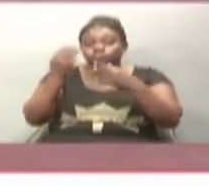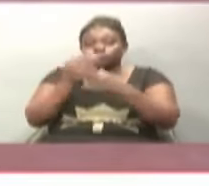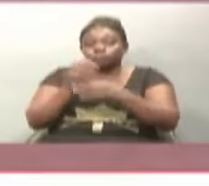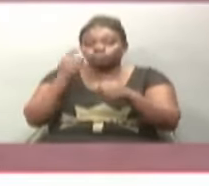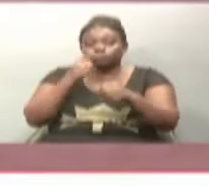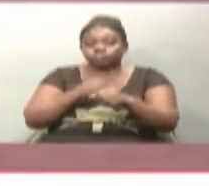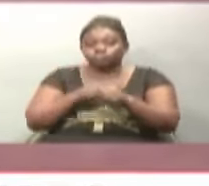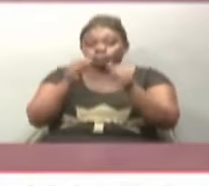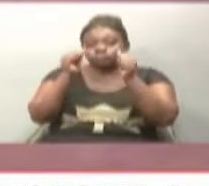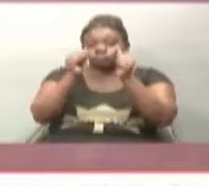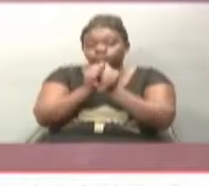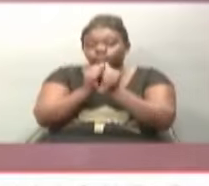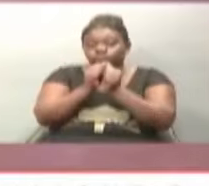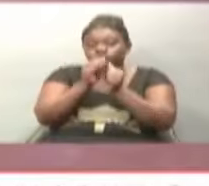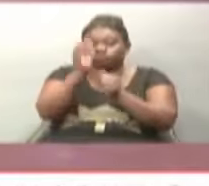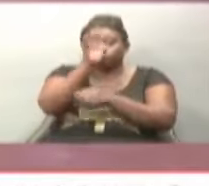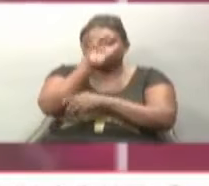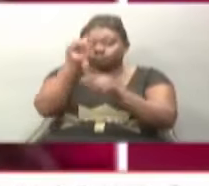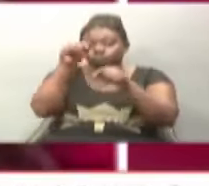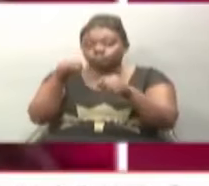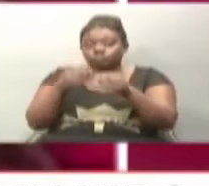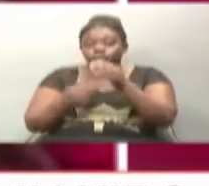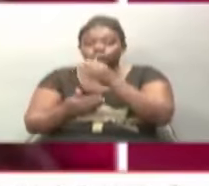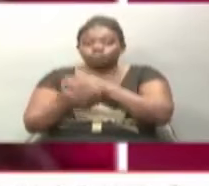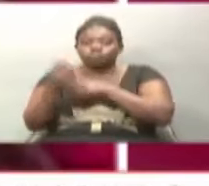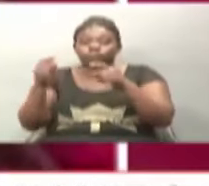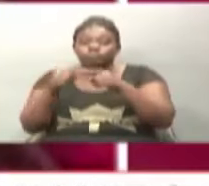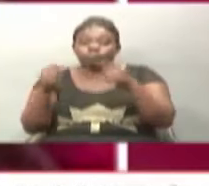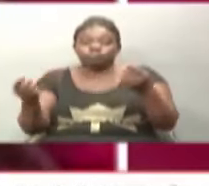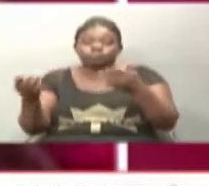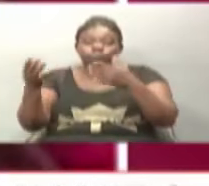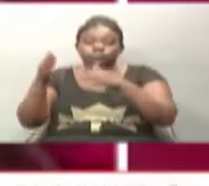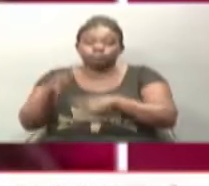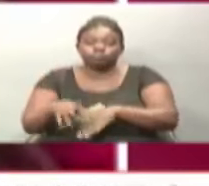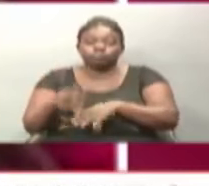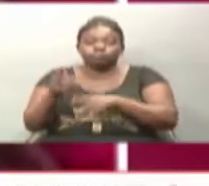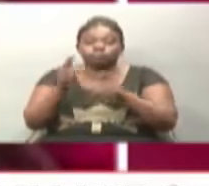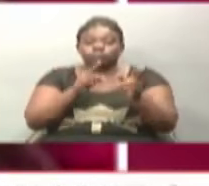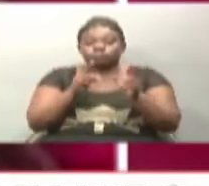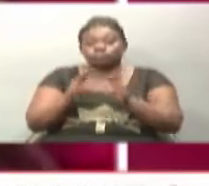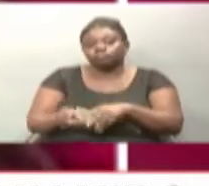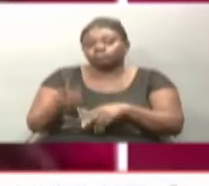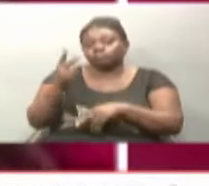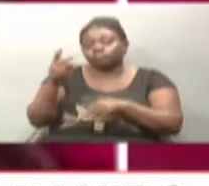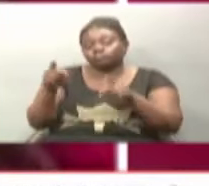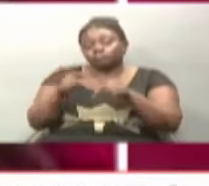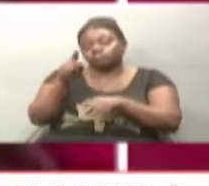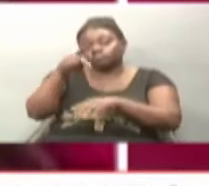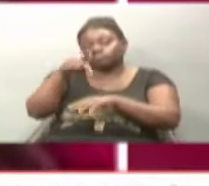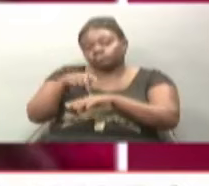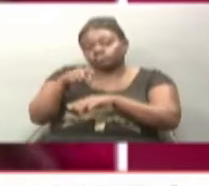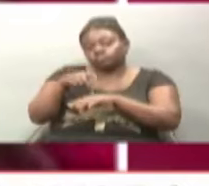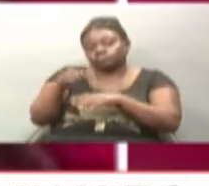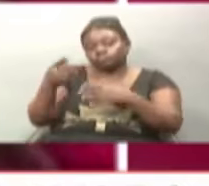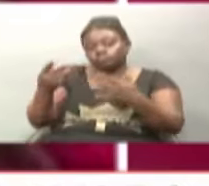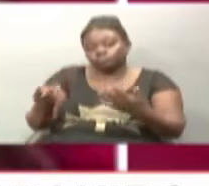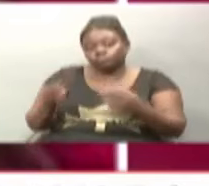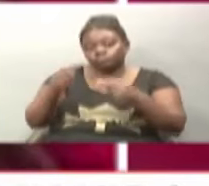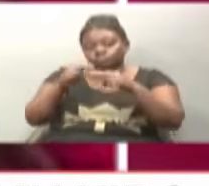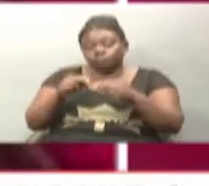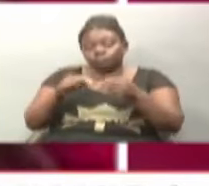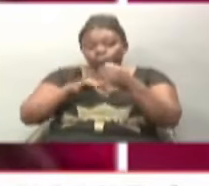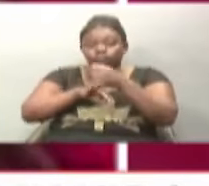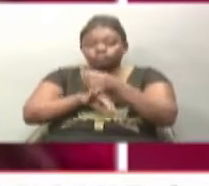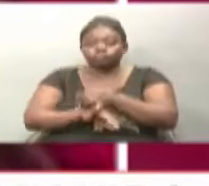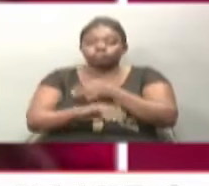w'essaawa 4:06 mu kiro ekikeseza olwaleero era nga bufiiriddemu n'abantu babulijjo babiri okuli Peter Nsubuga abadde yakatuula sini